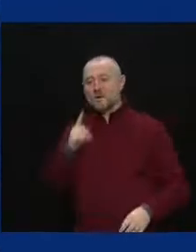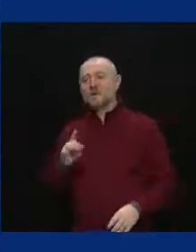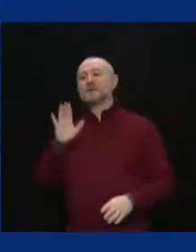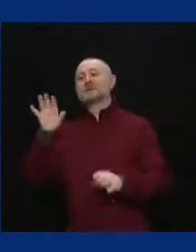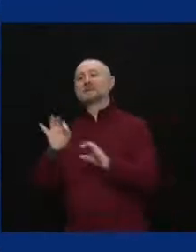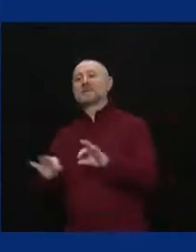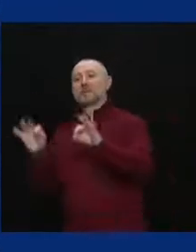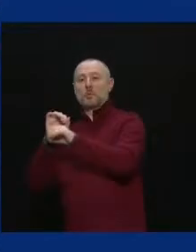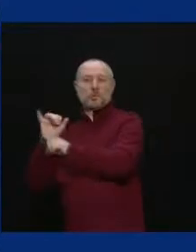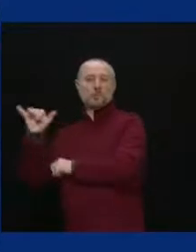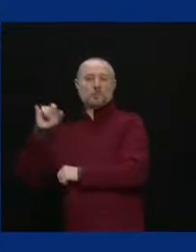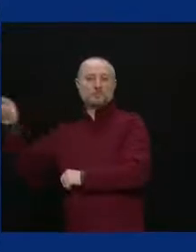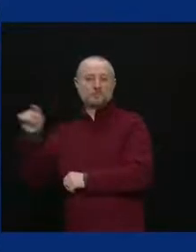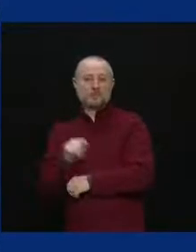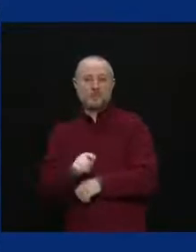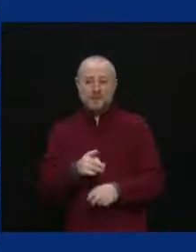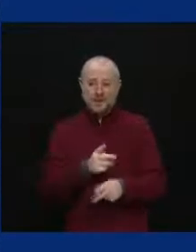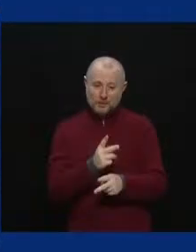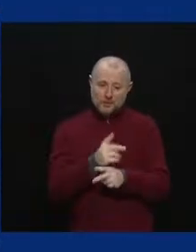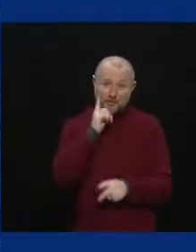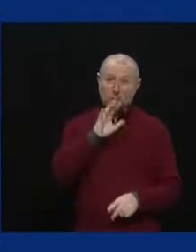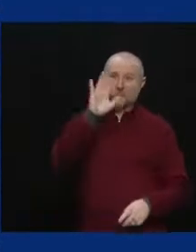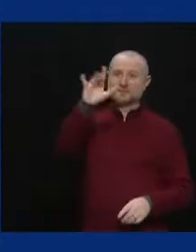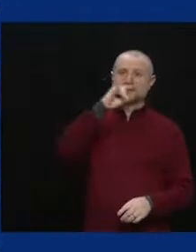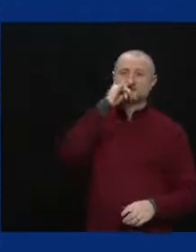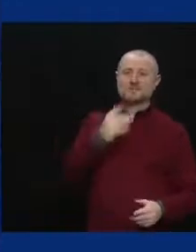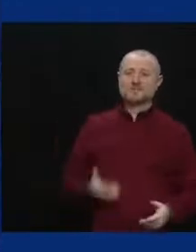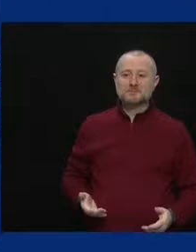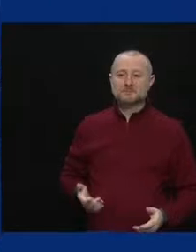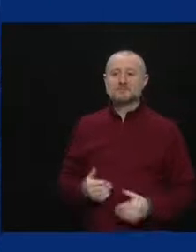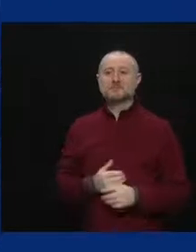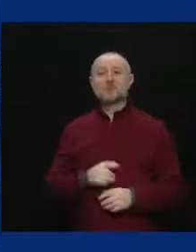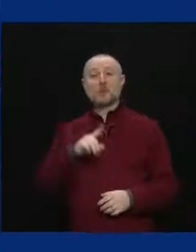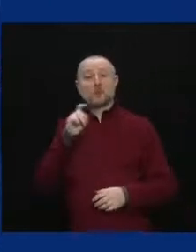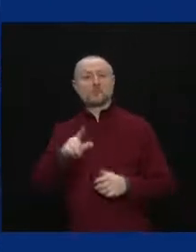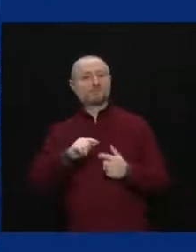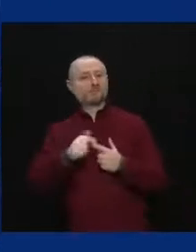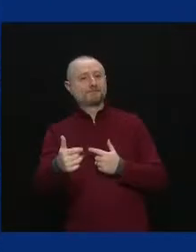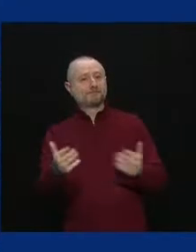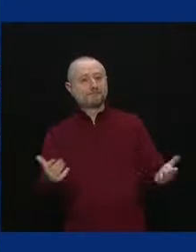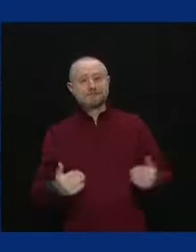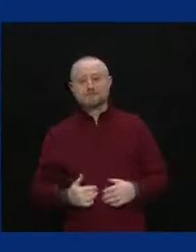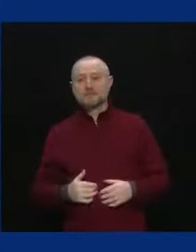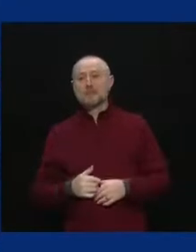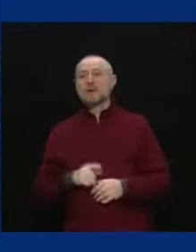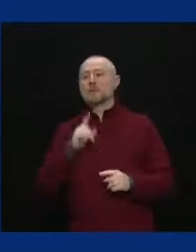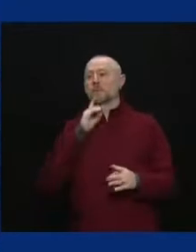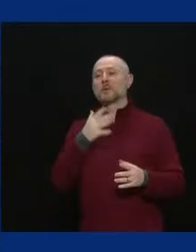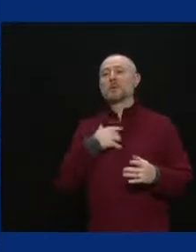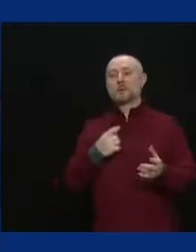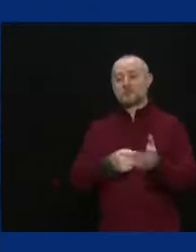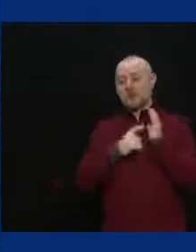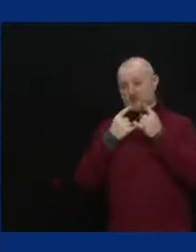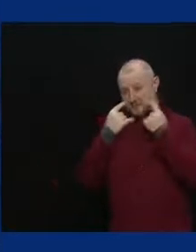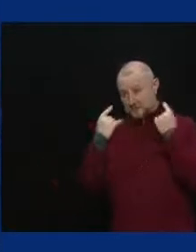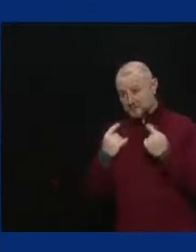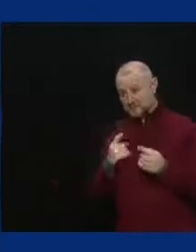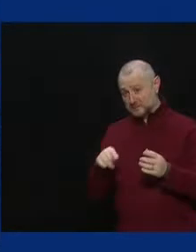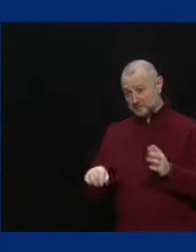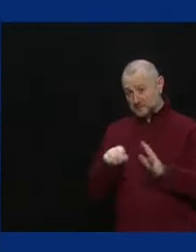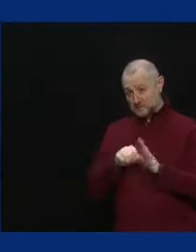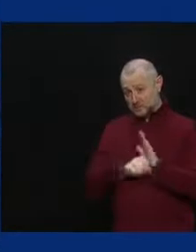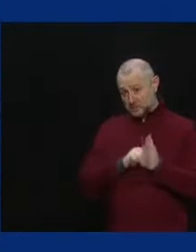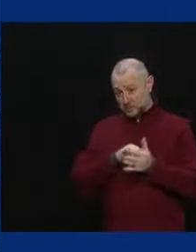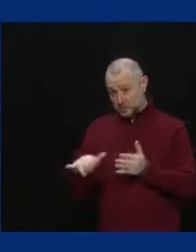fact. One more? Okay. Regarding the mask mandates, I want to know if the state has a particular